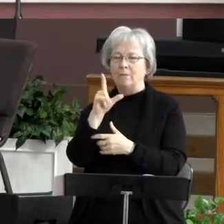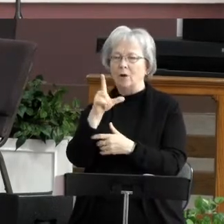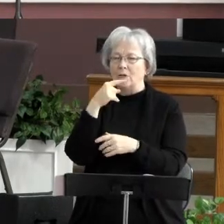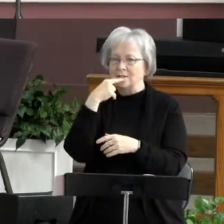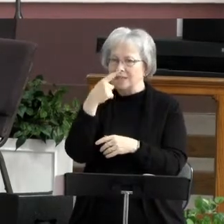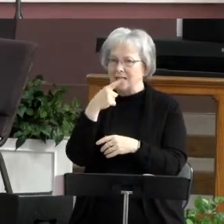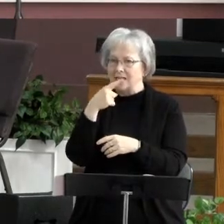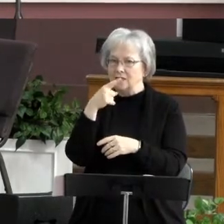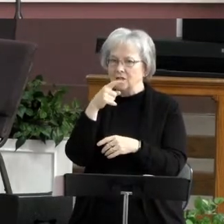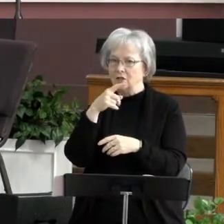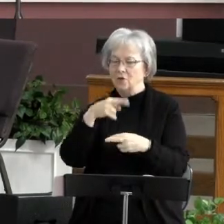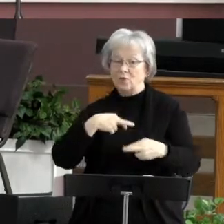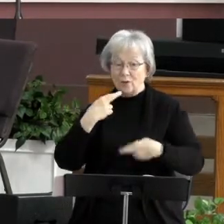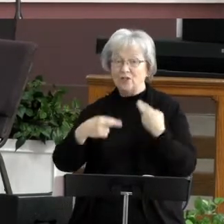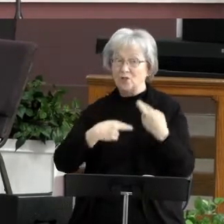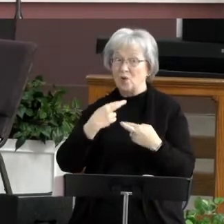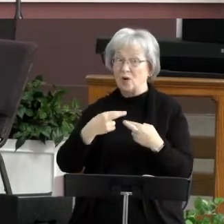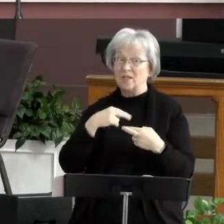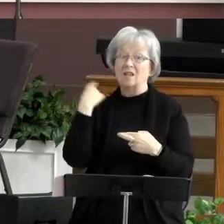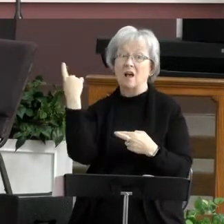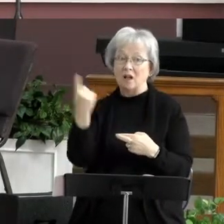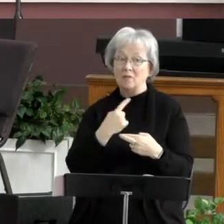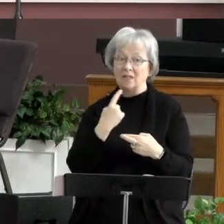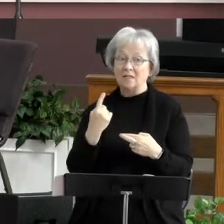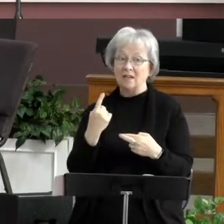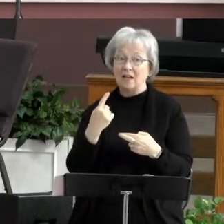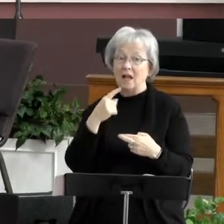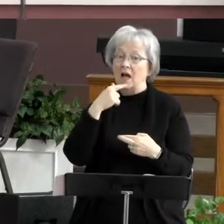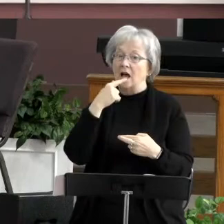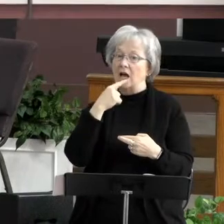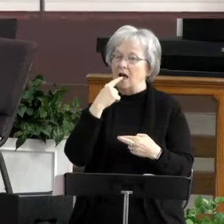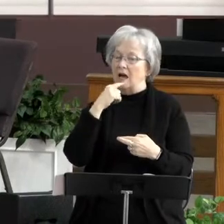always. I'll say it again, rejoice.